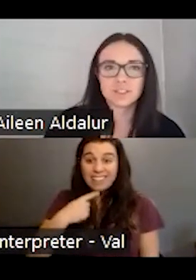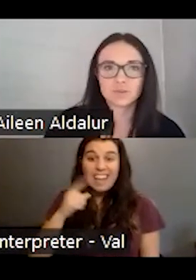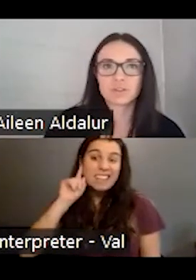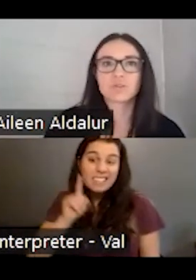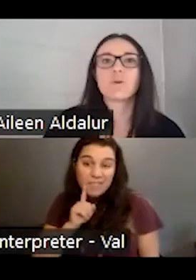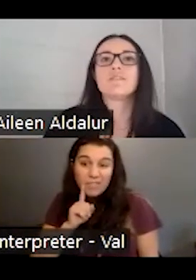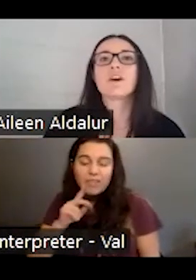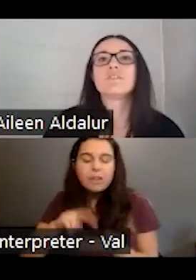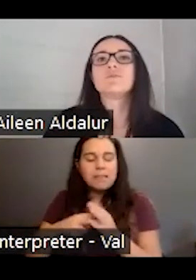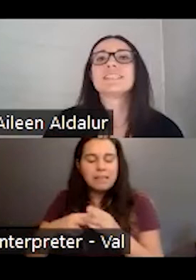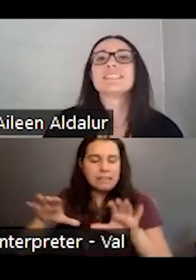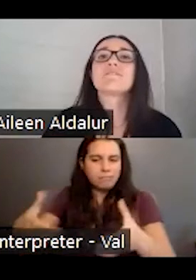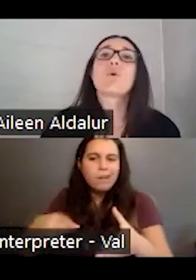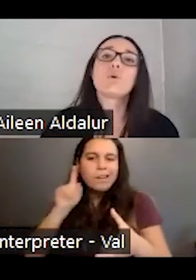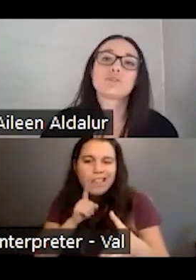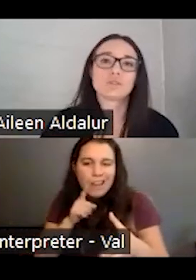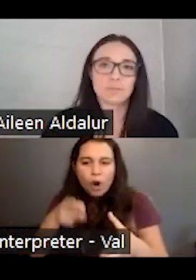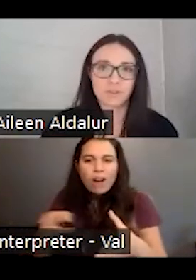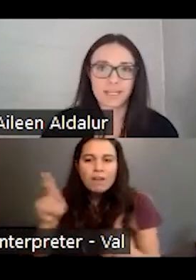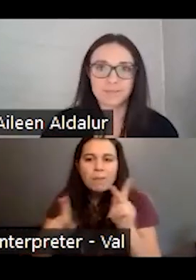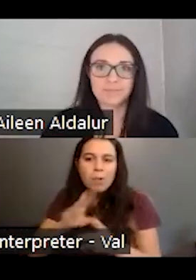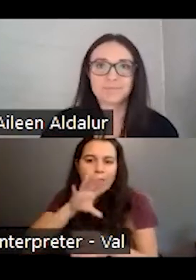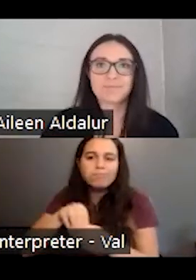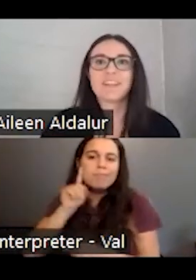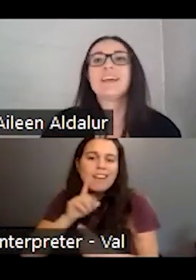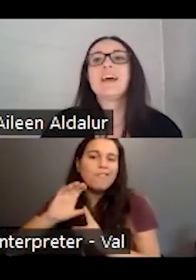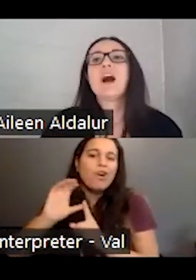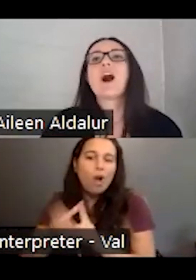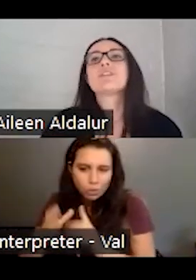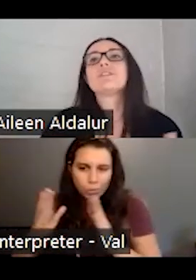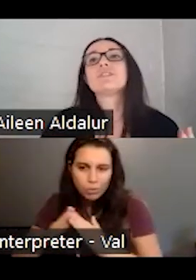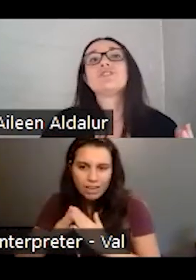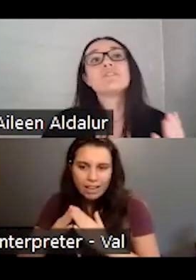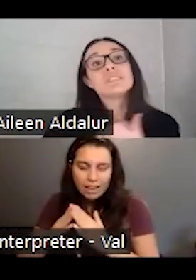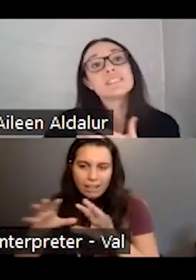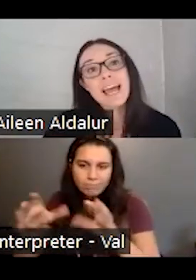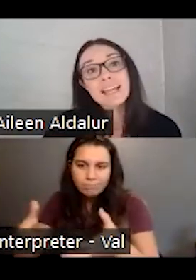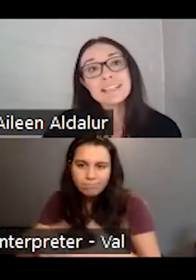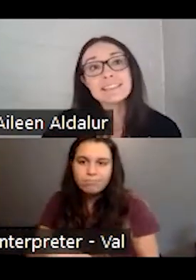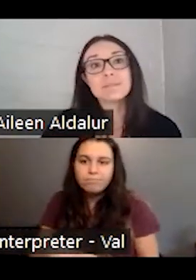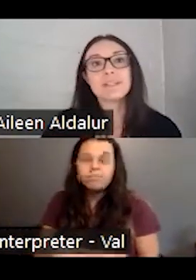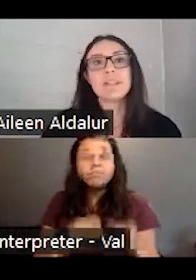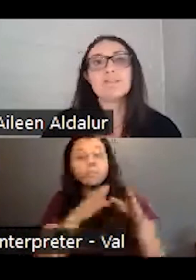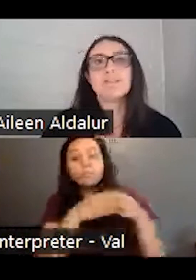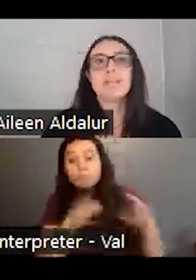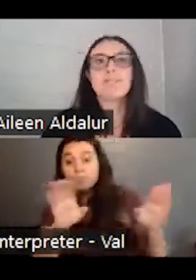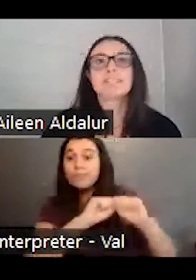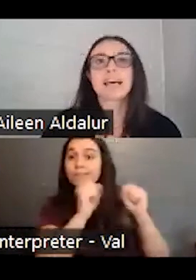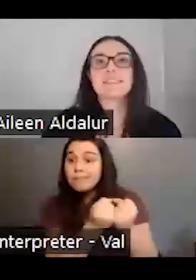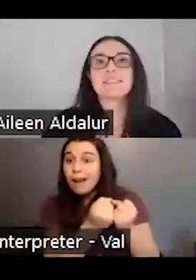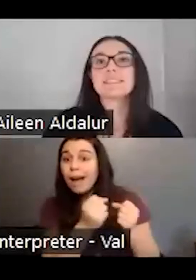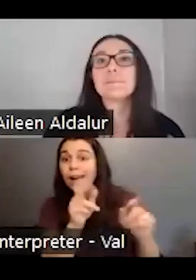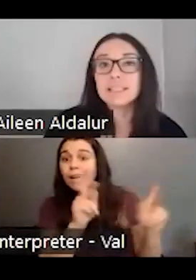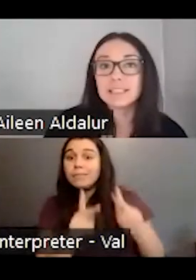hearing individuals who are involved with the deaf cultural community. Although the general society typically views